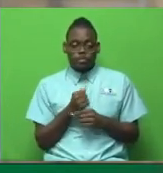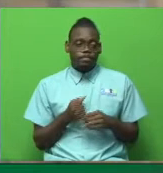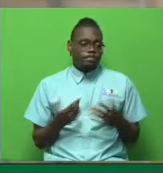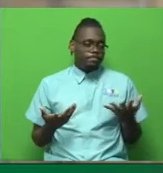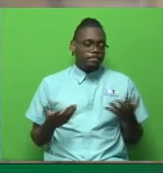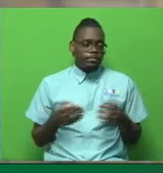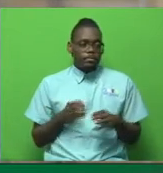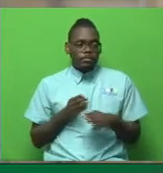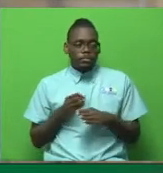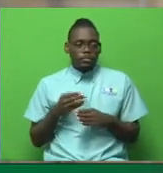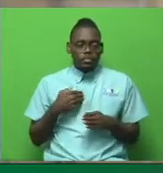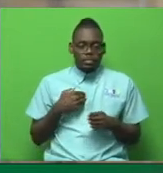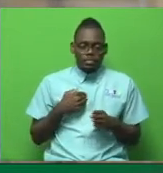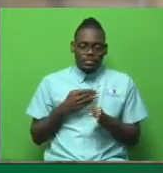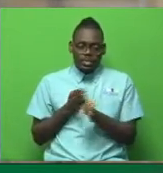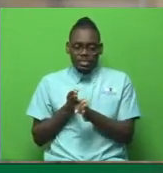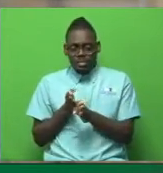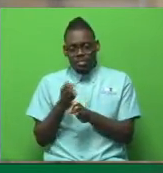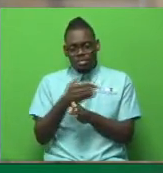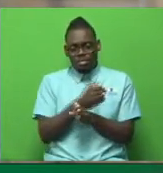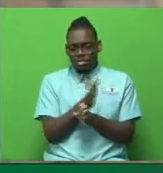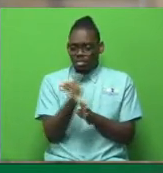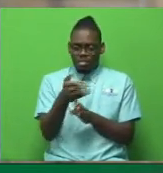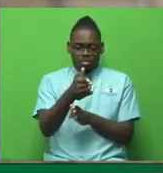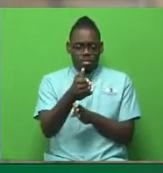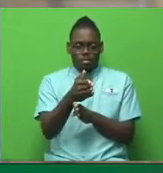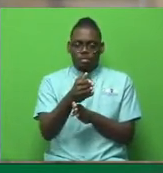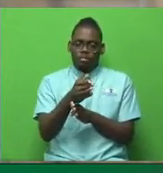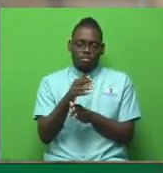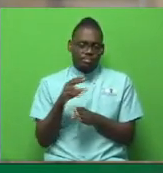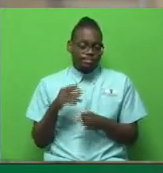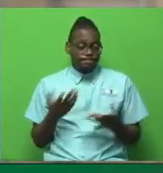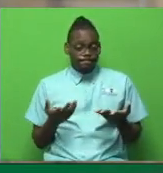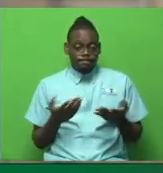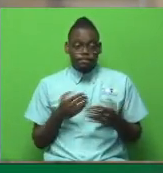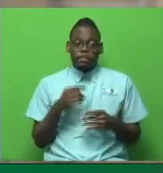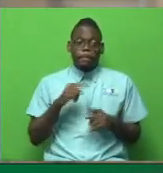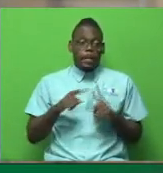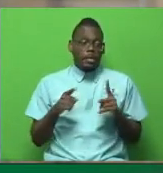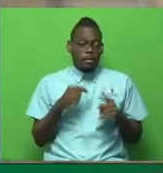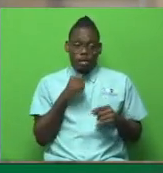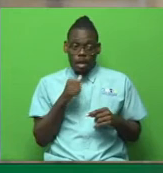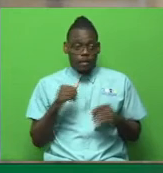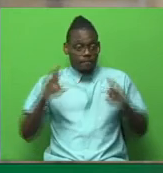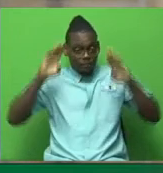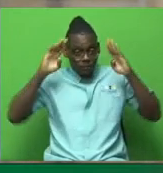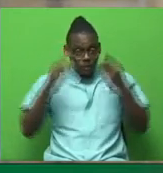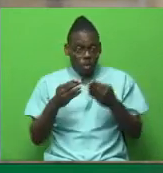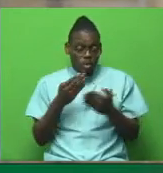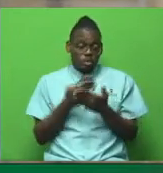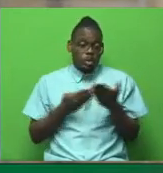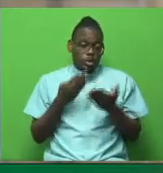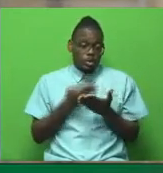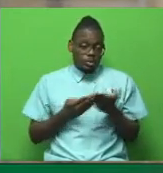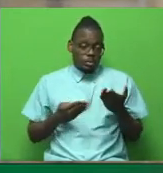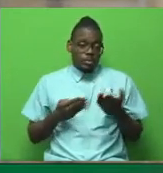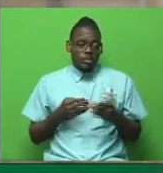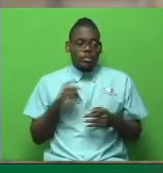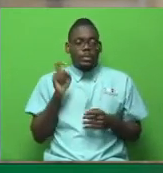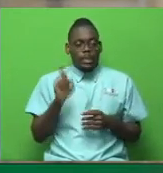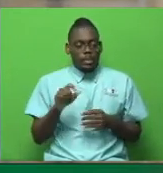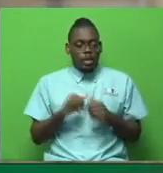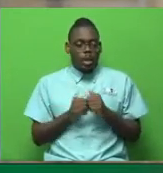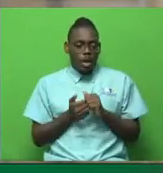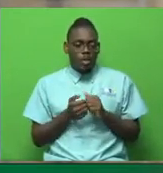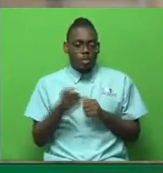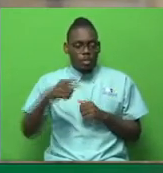long response to the budget and then promptly proceeded to break her own promise that is how those are the other side operate Mr